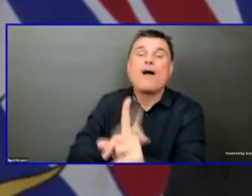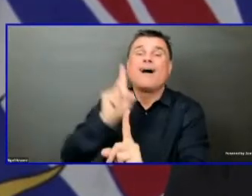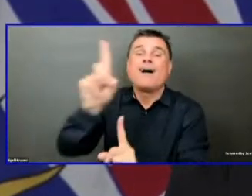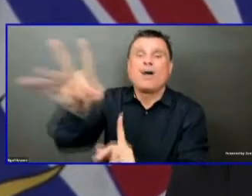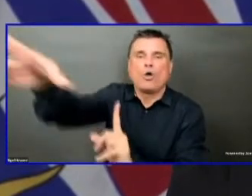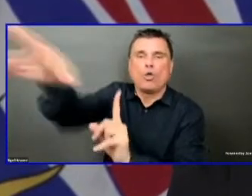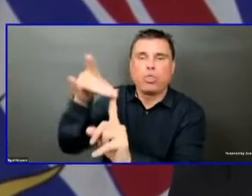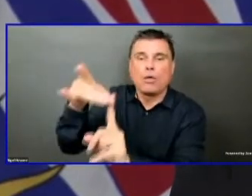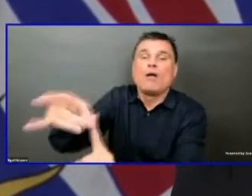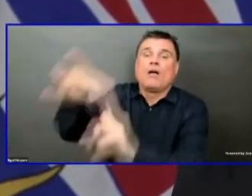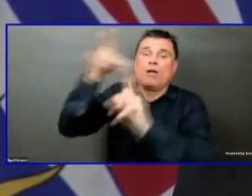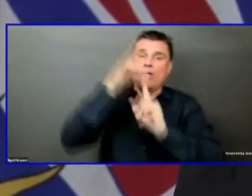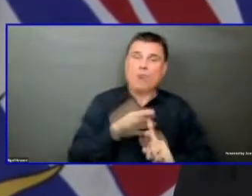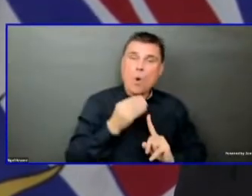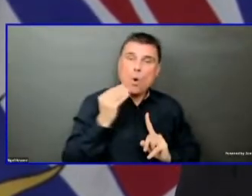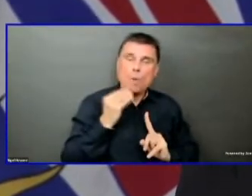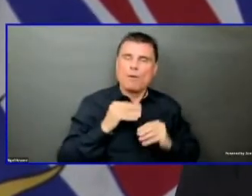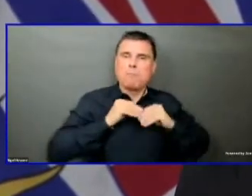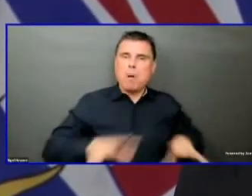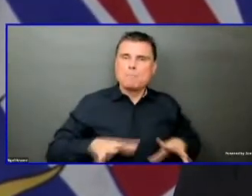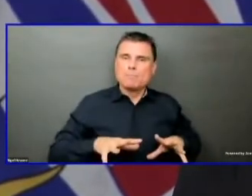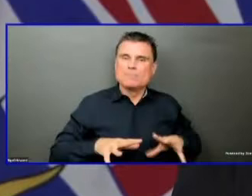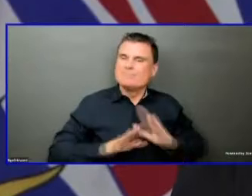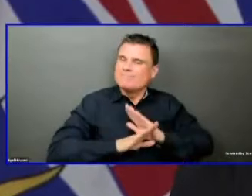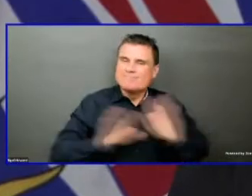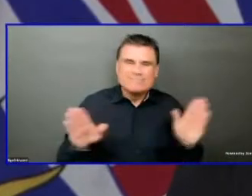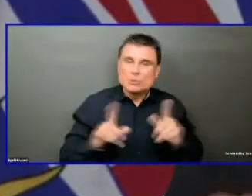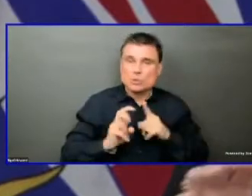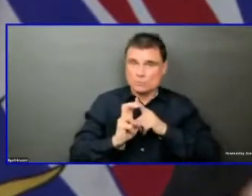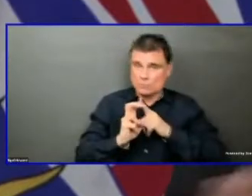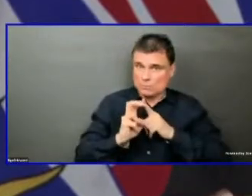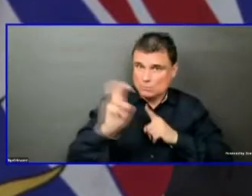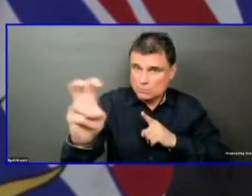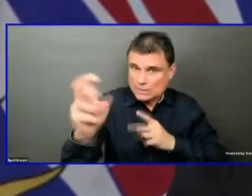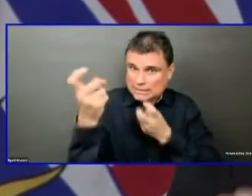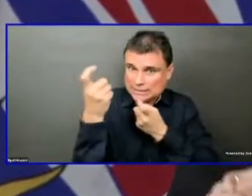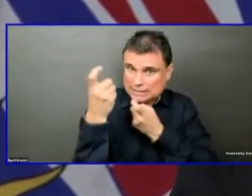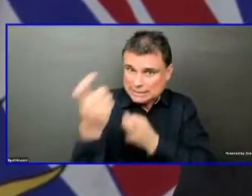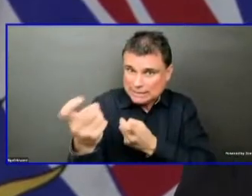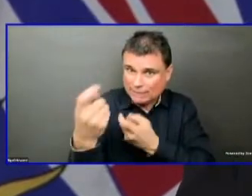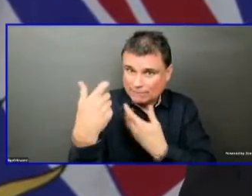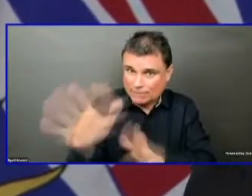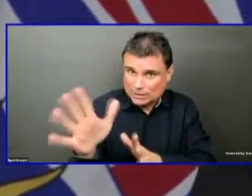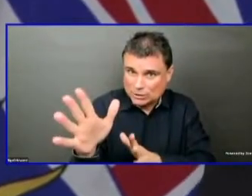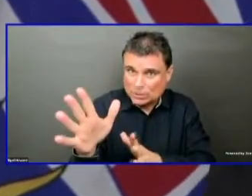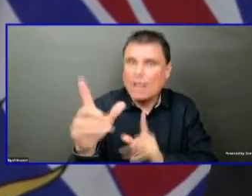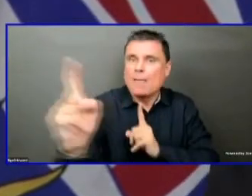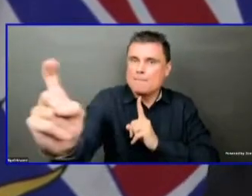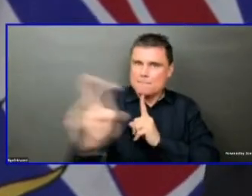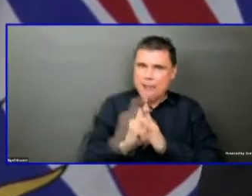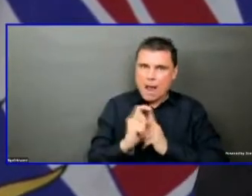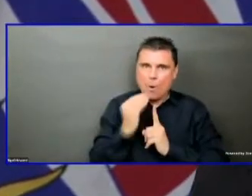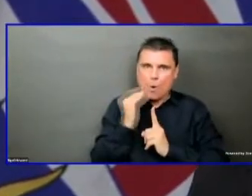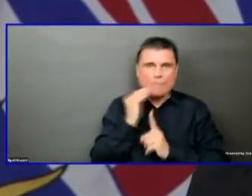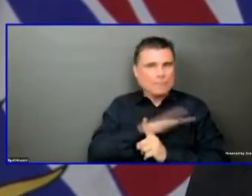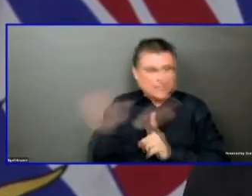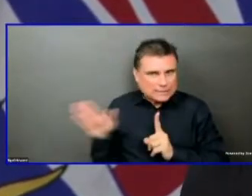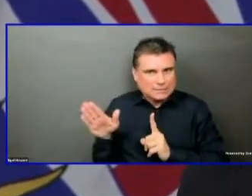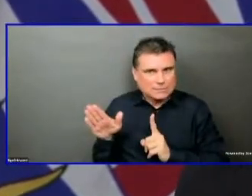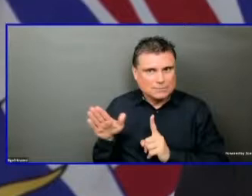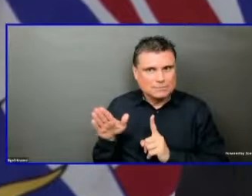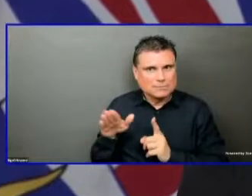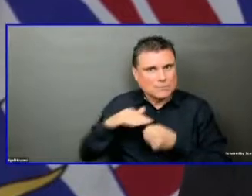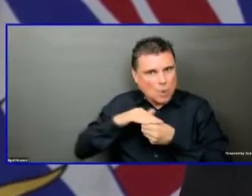staying local is one of the important things that we all must do around the province, and for that, day